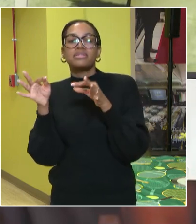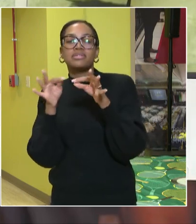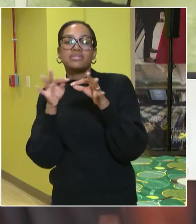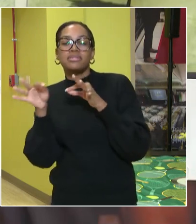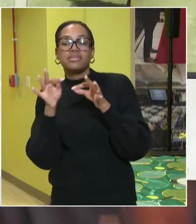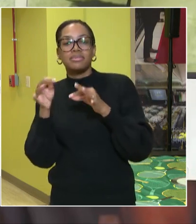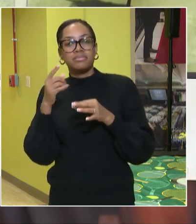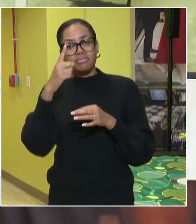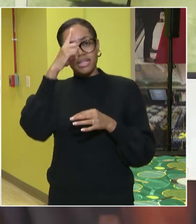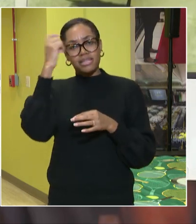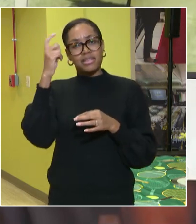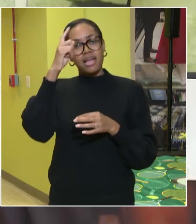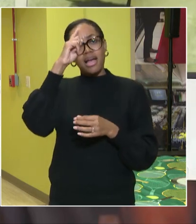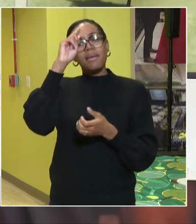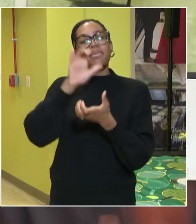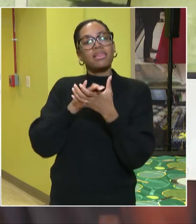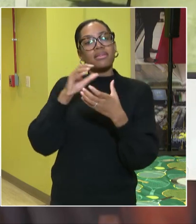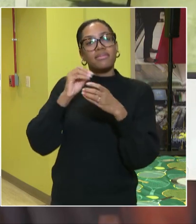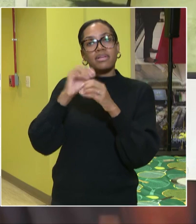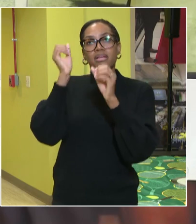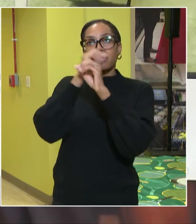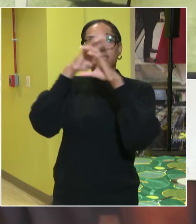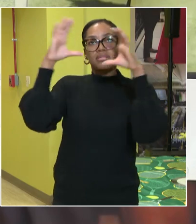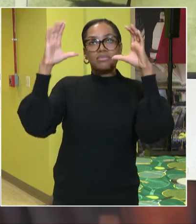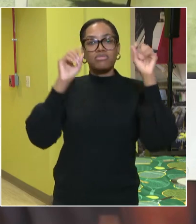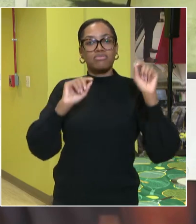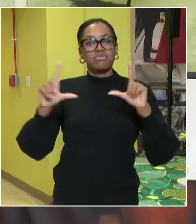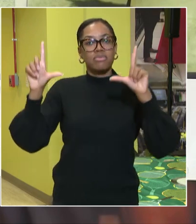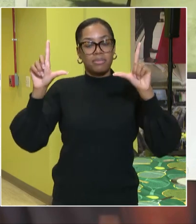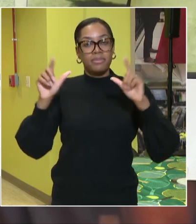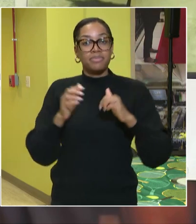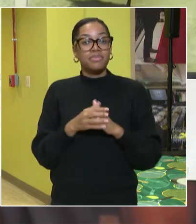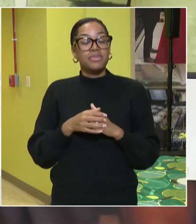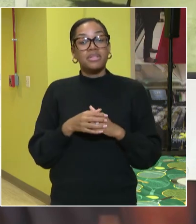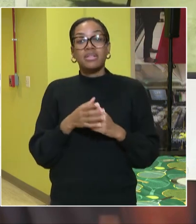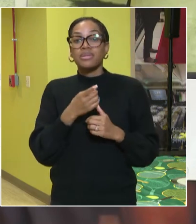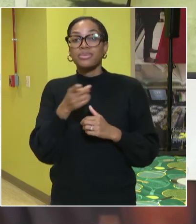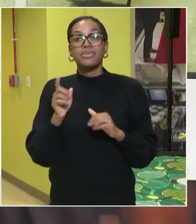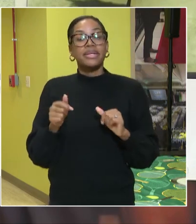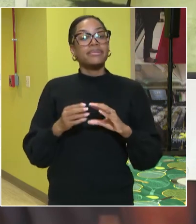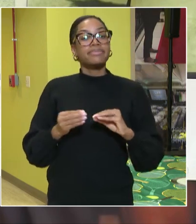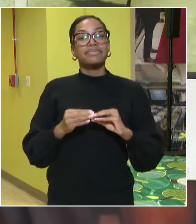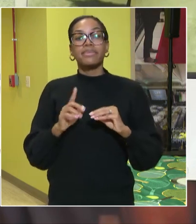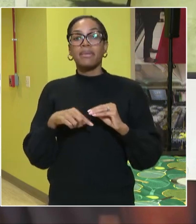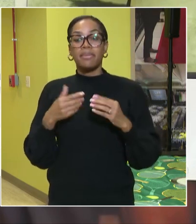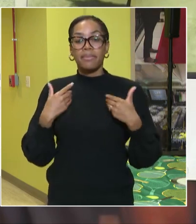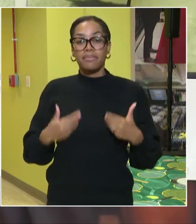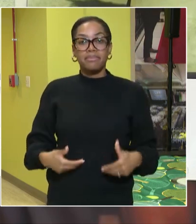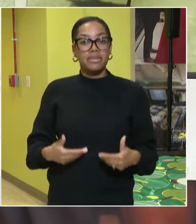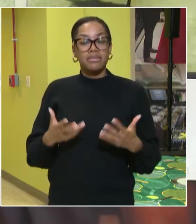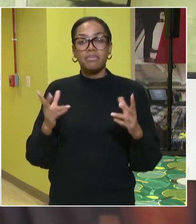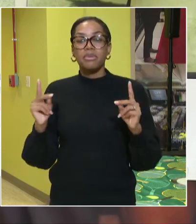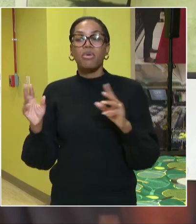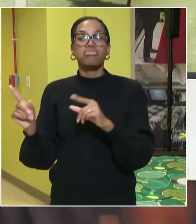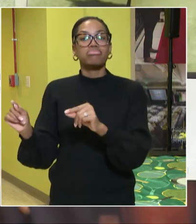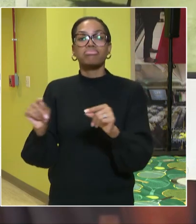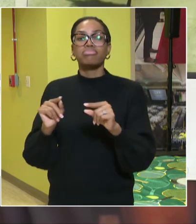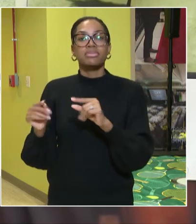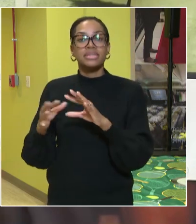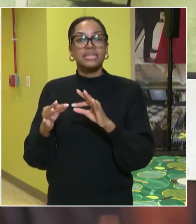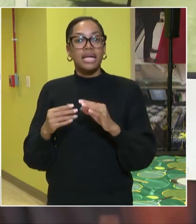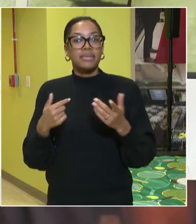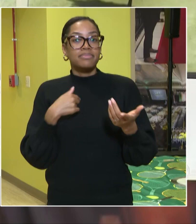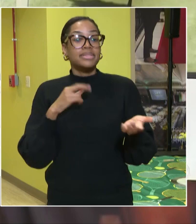because I believe in conceptual frameworks, you can say whatever you want to say about me, and it happens all. People say I'm,